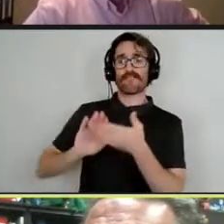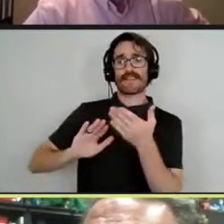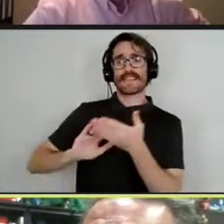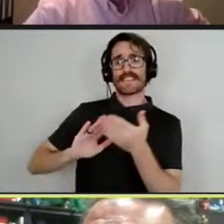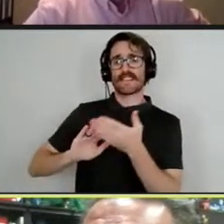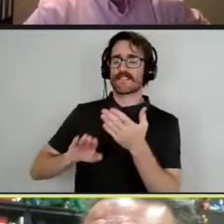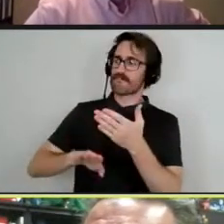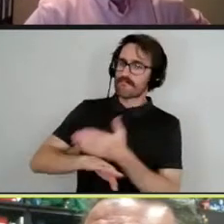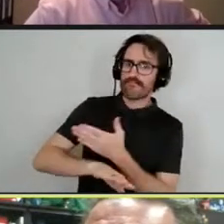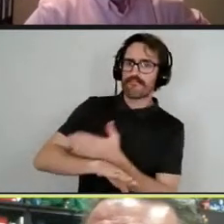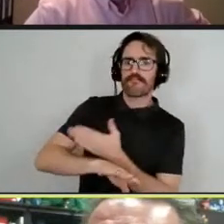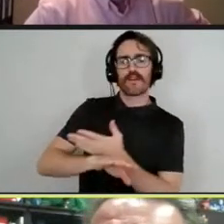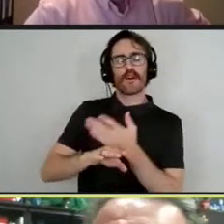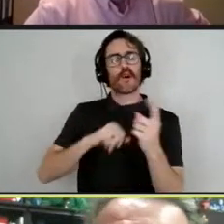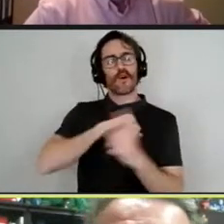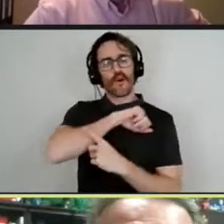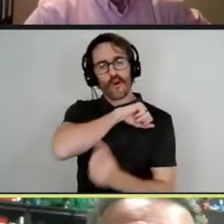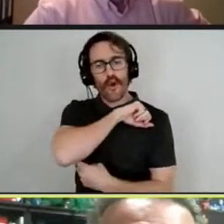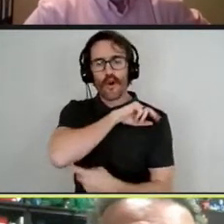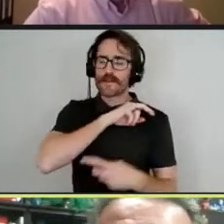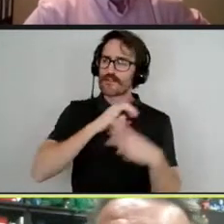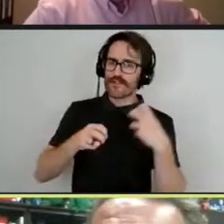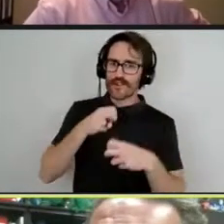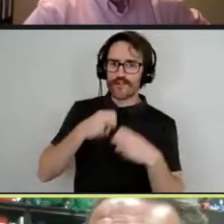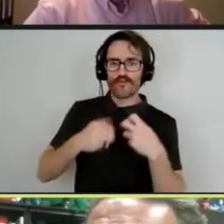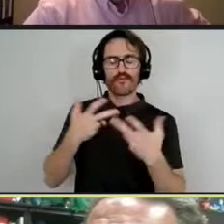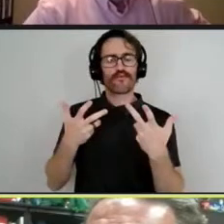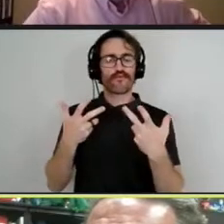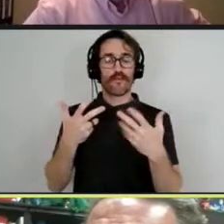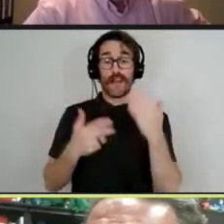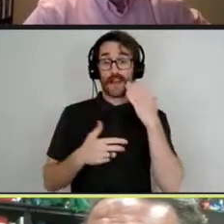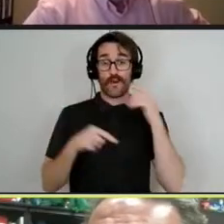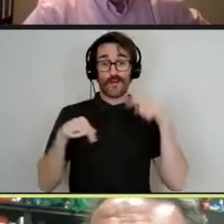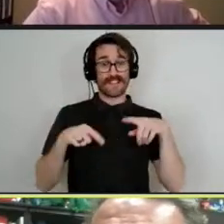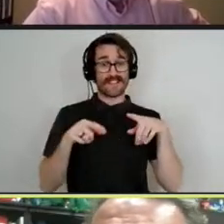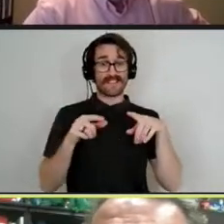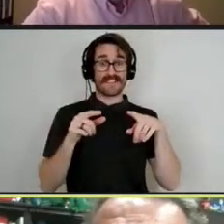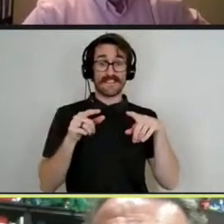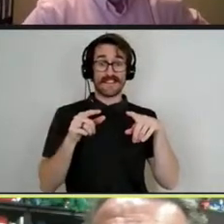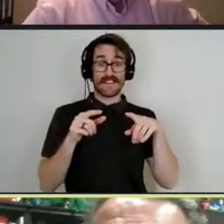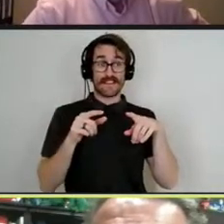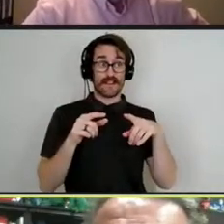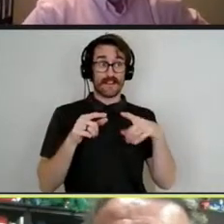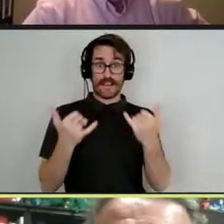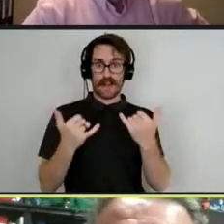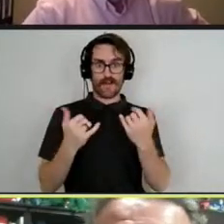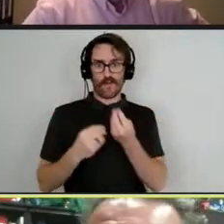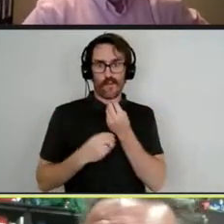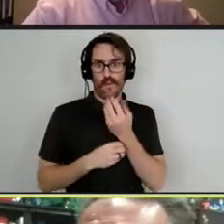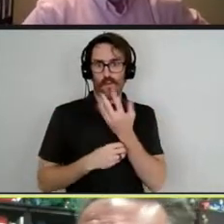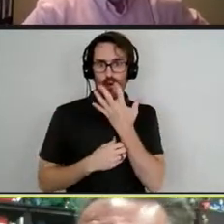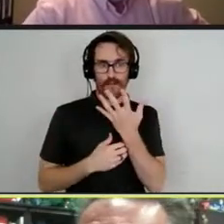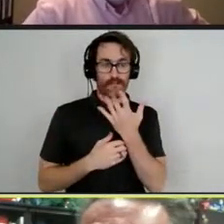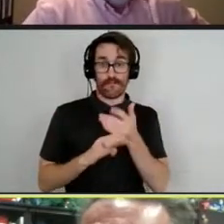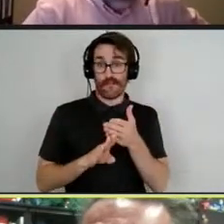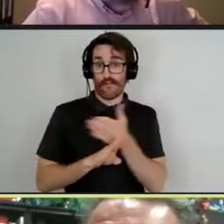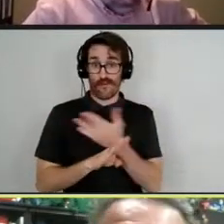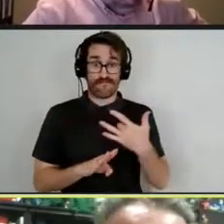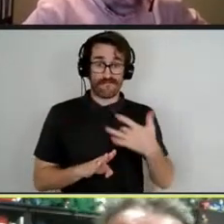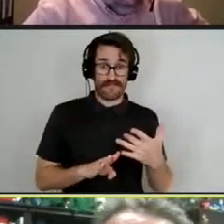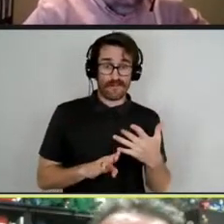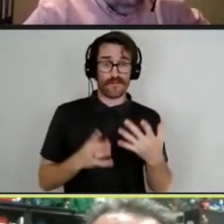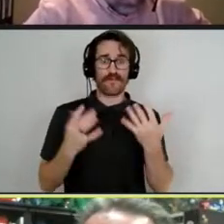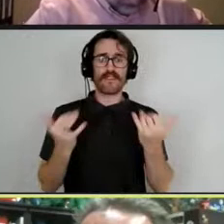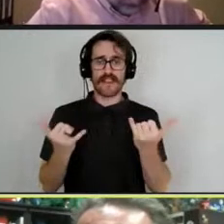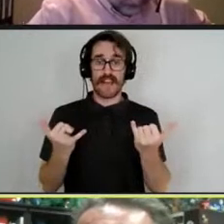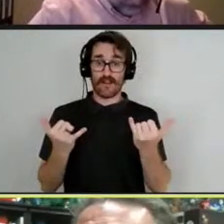issues. We know we've had a rough start to the season with the warmer weather quickly. So one of the things we'll be